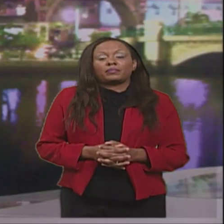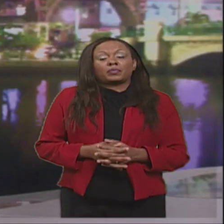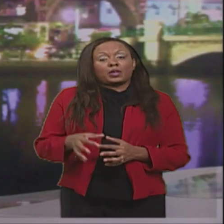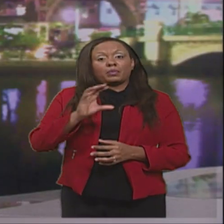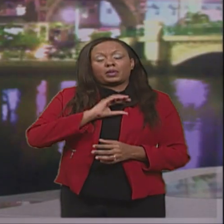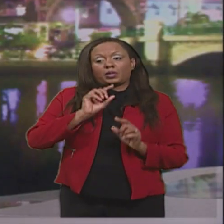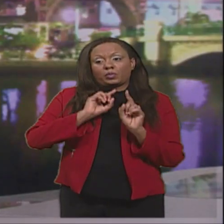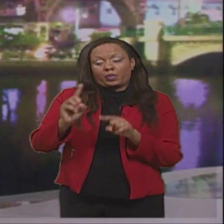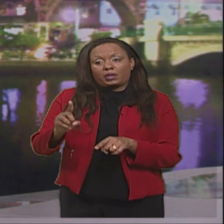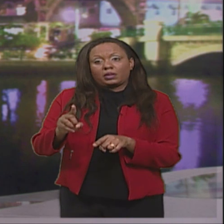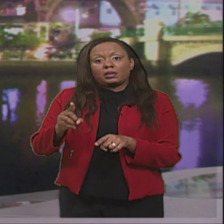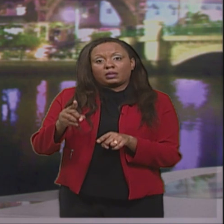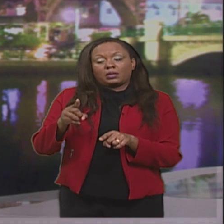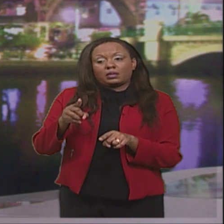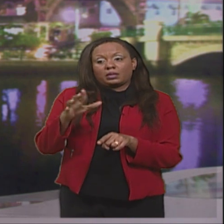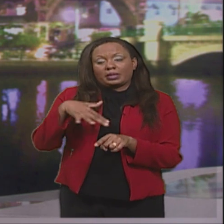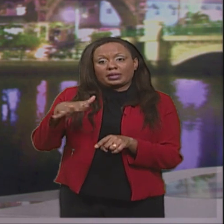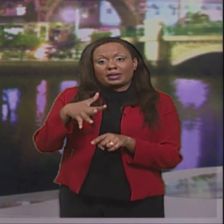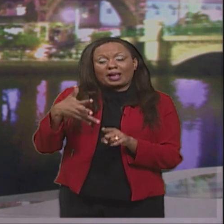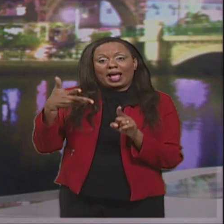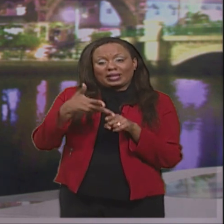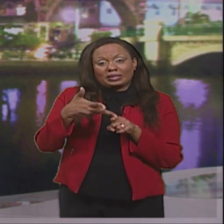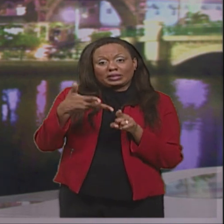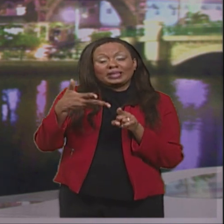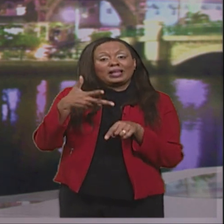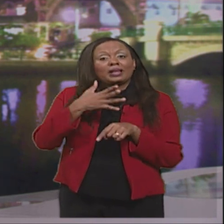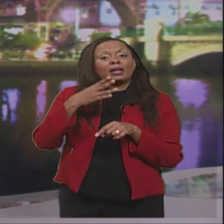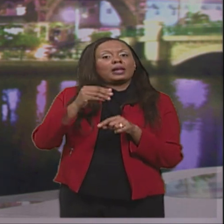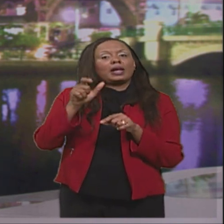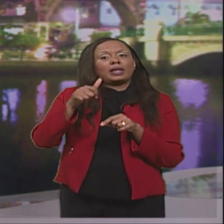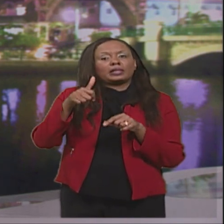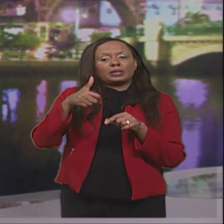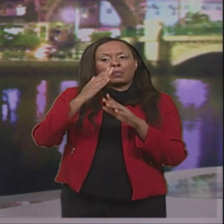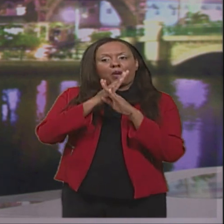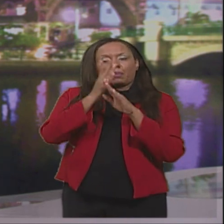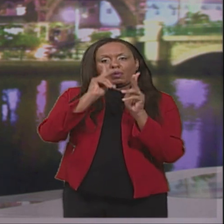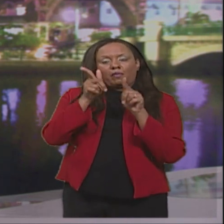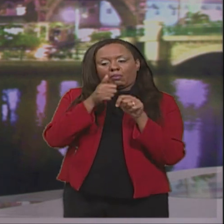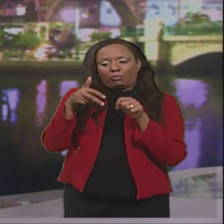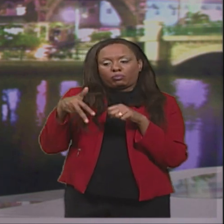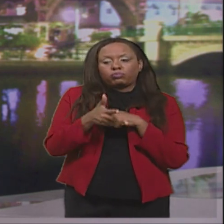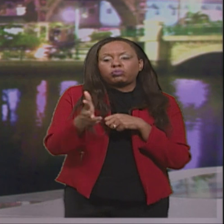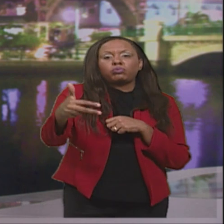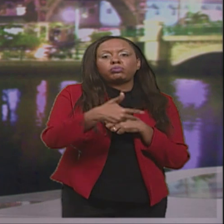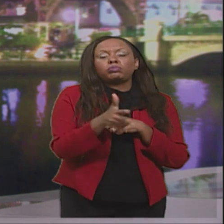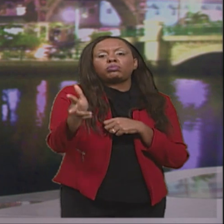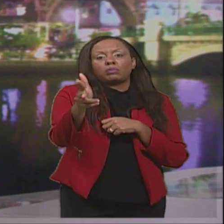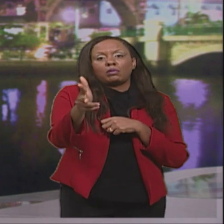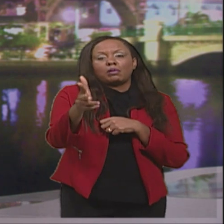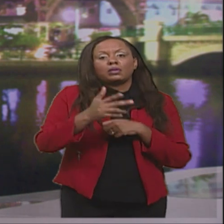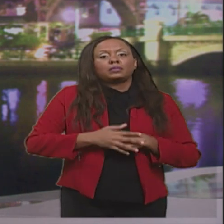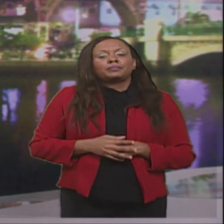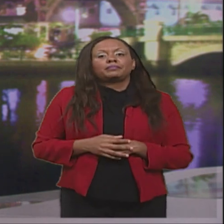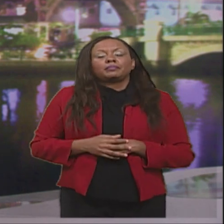cordoned off the road and traffic was diverted for about 2 hours before it was reopened. The Barbados